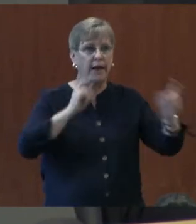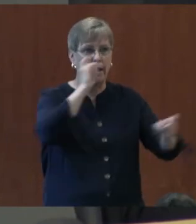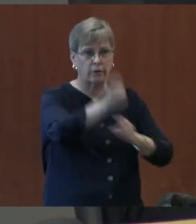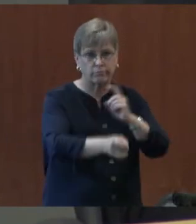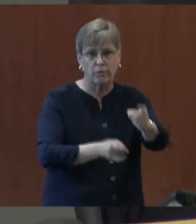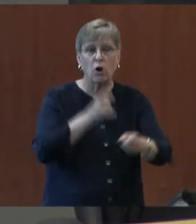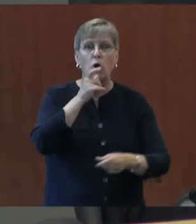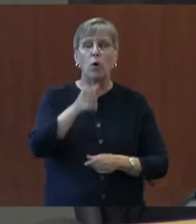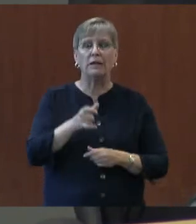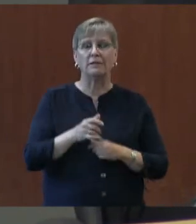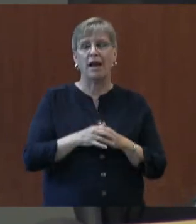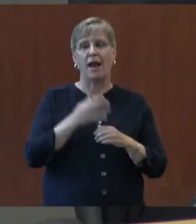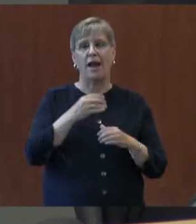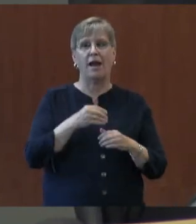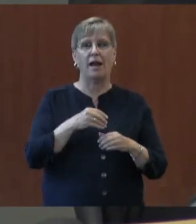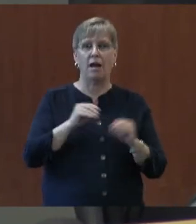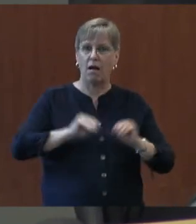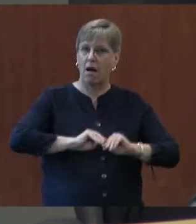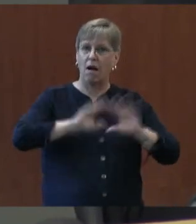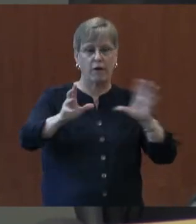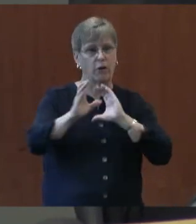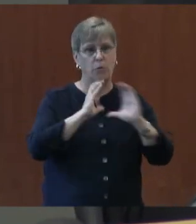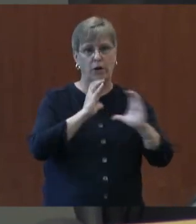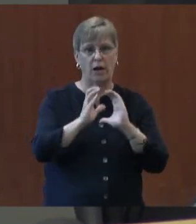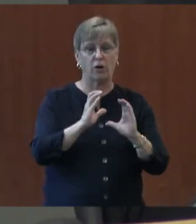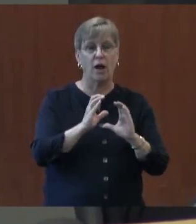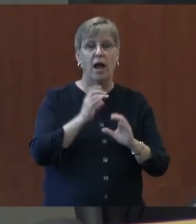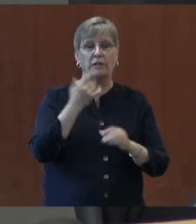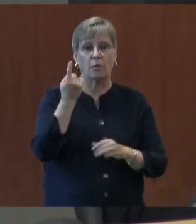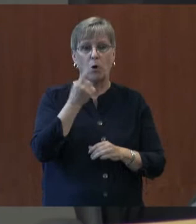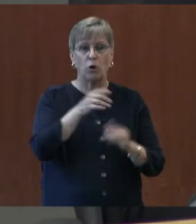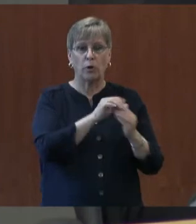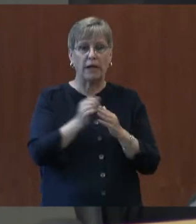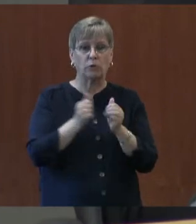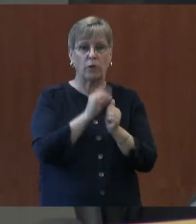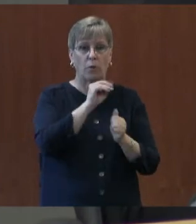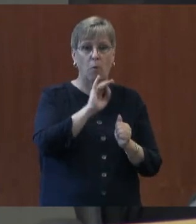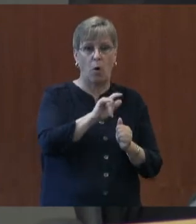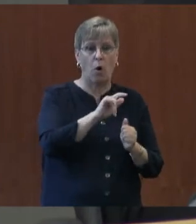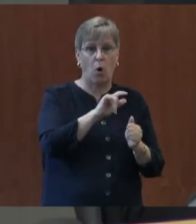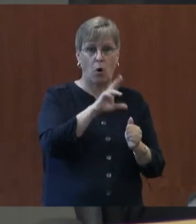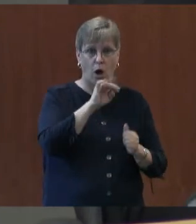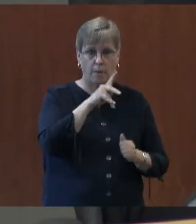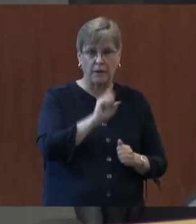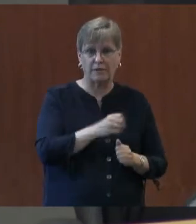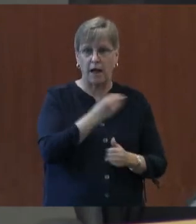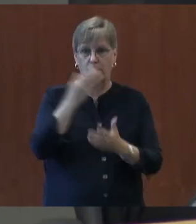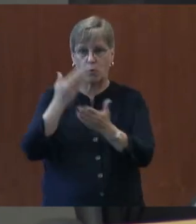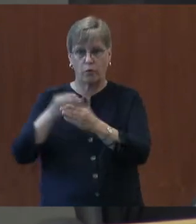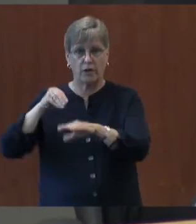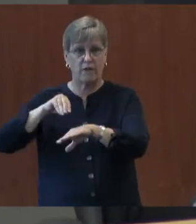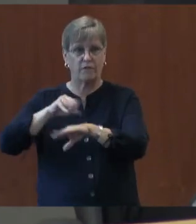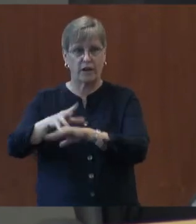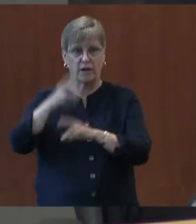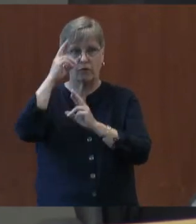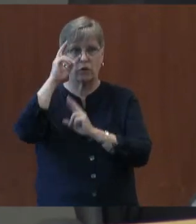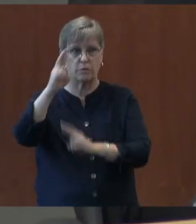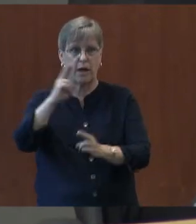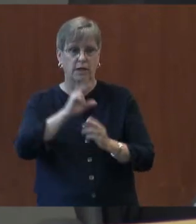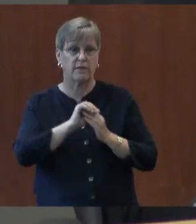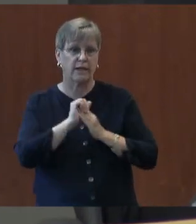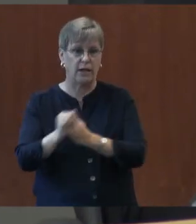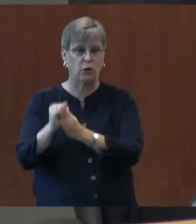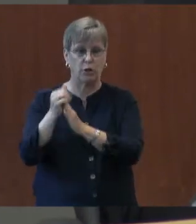transparent communicator and one who leads with a moral compass as well as proven, effective, and respected